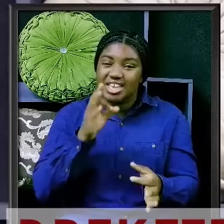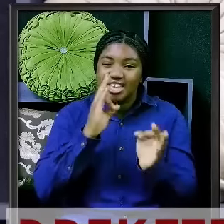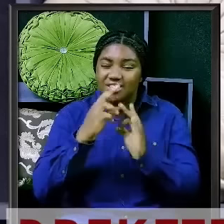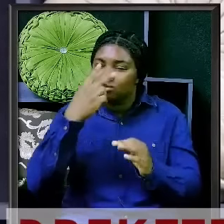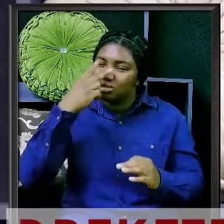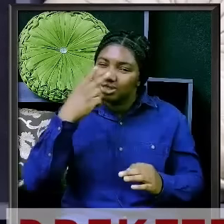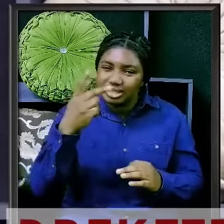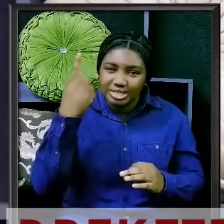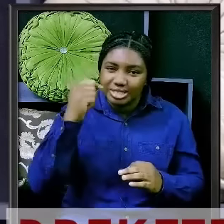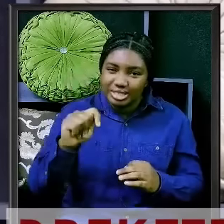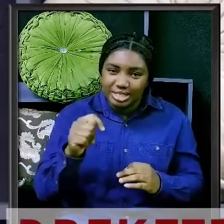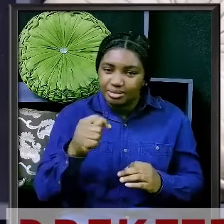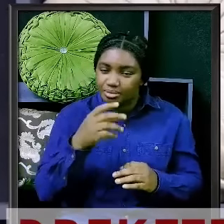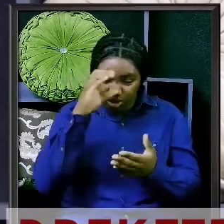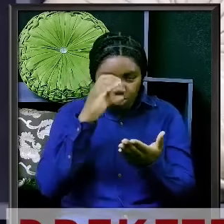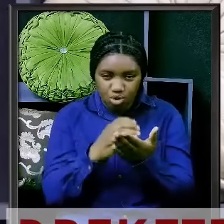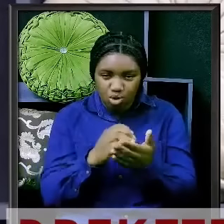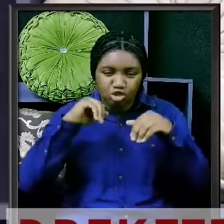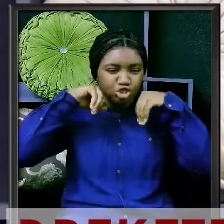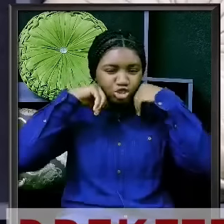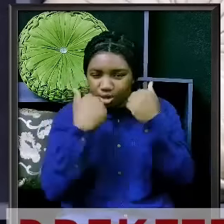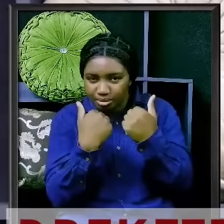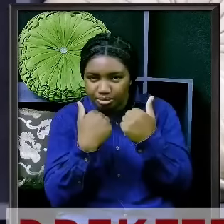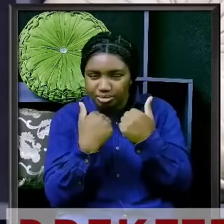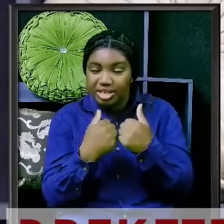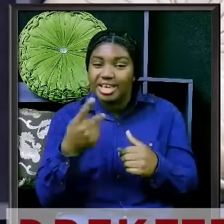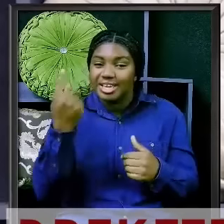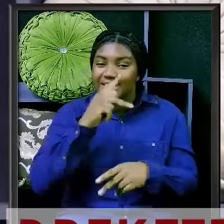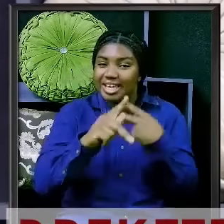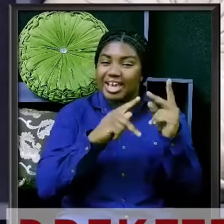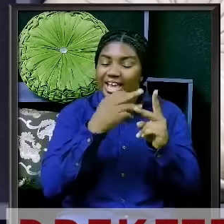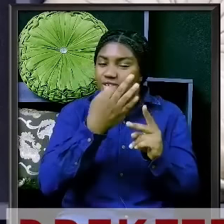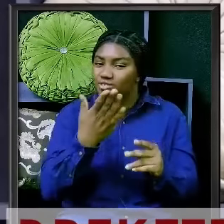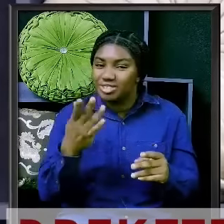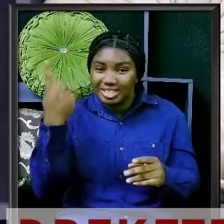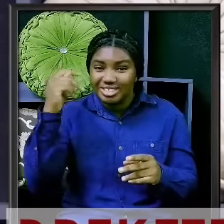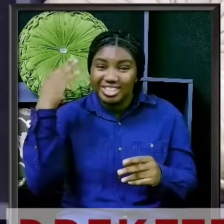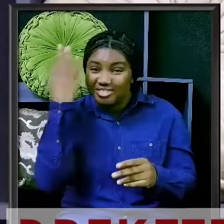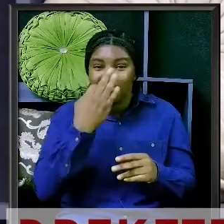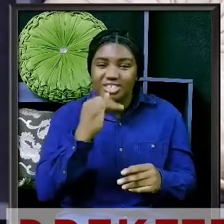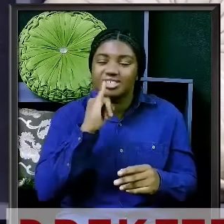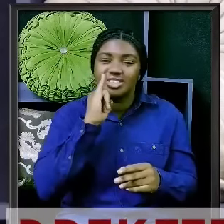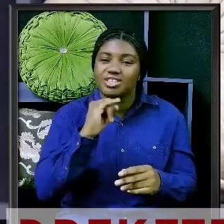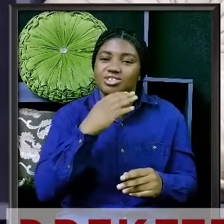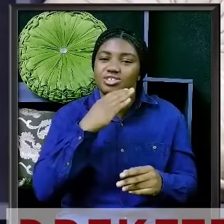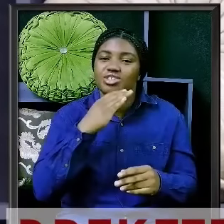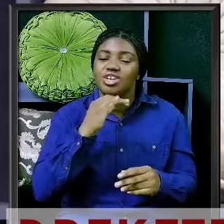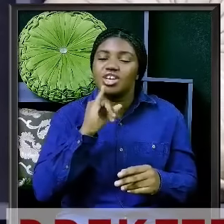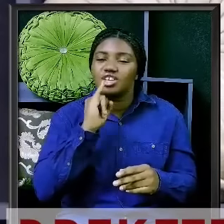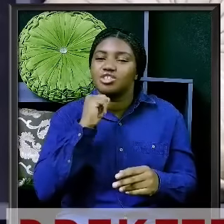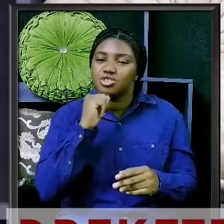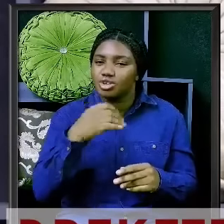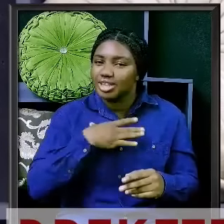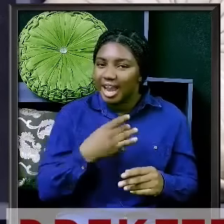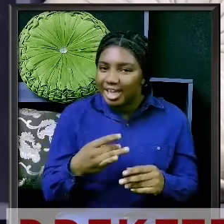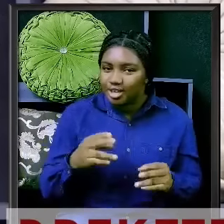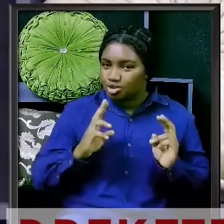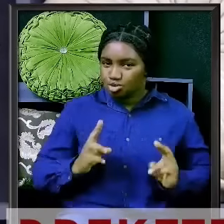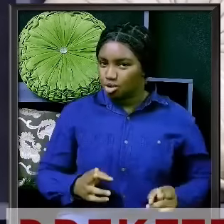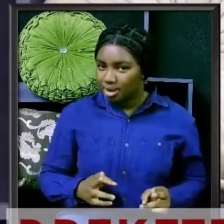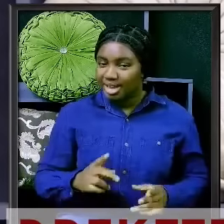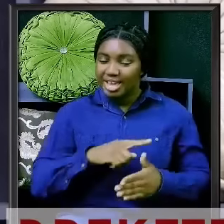shame catch everybody. The kind thing, way, the face no be like human being face. The